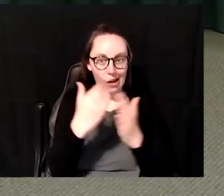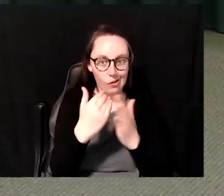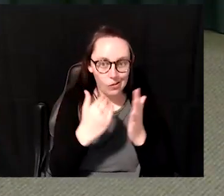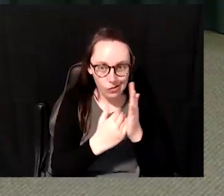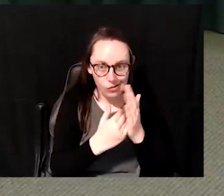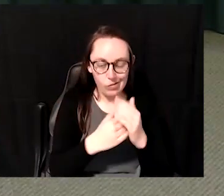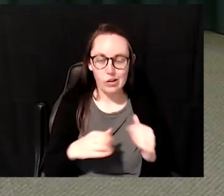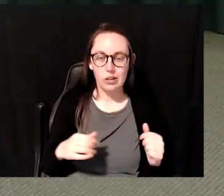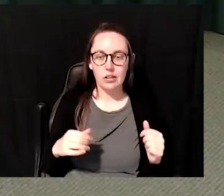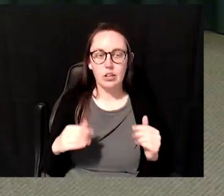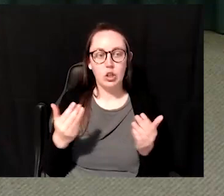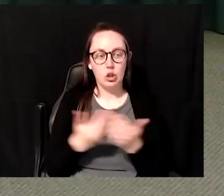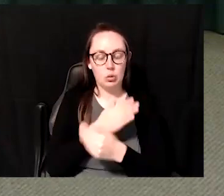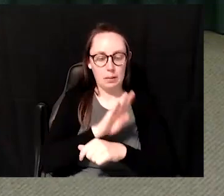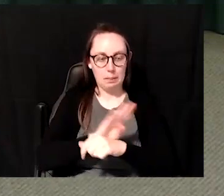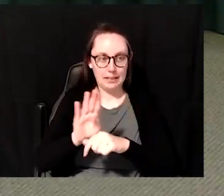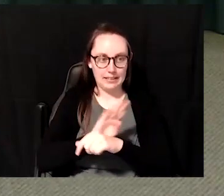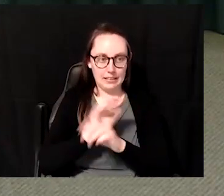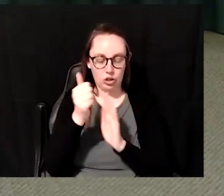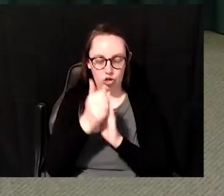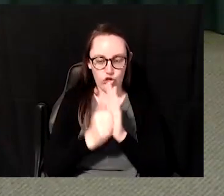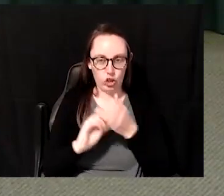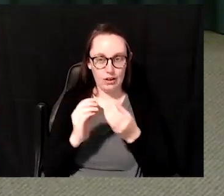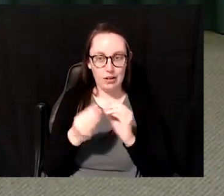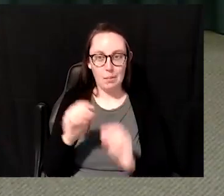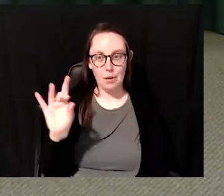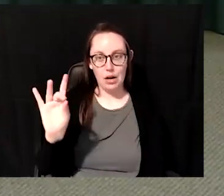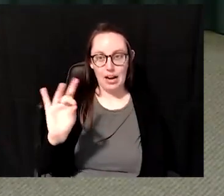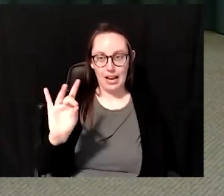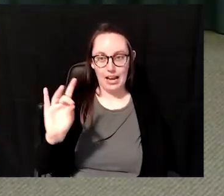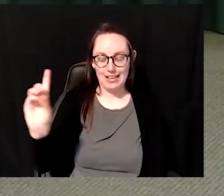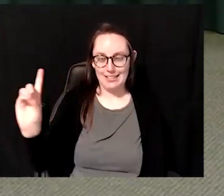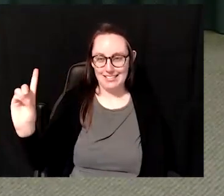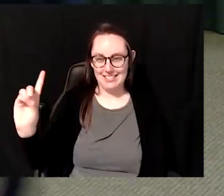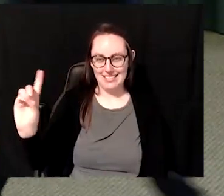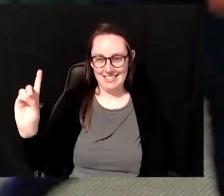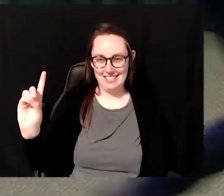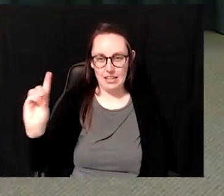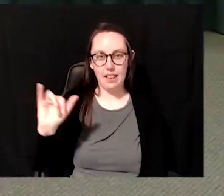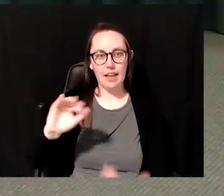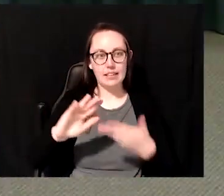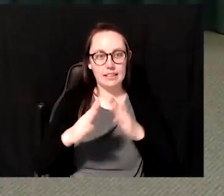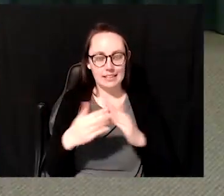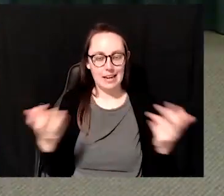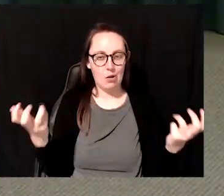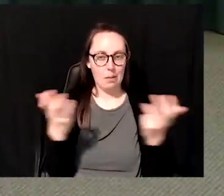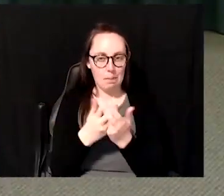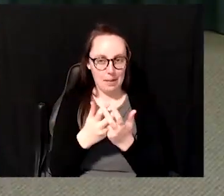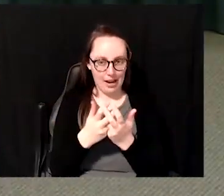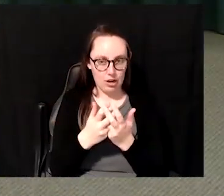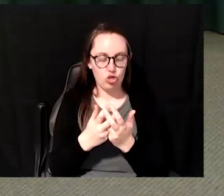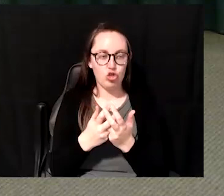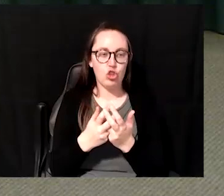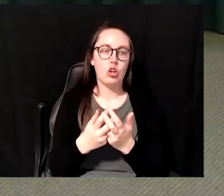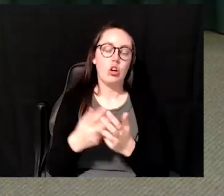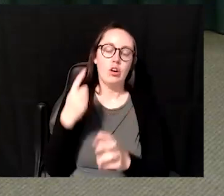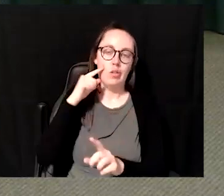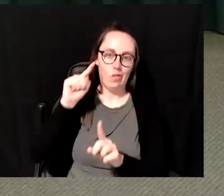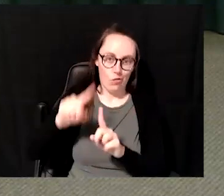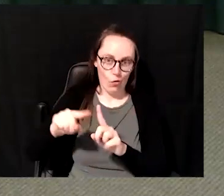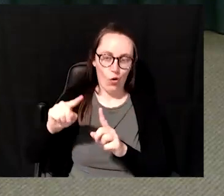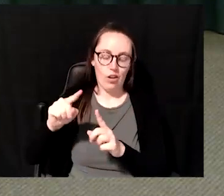um so we're moving to new business agenda item eight uh D which is Town match for Winston party campus development Grant